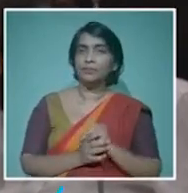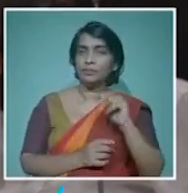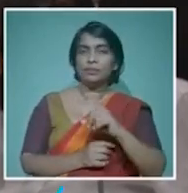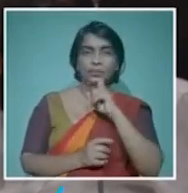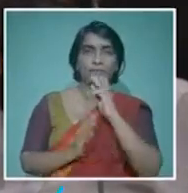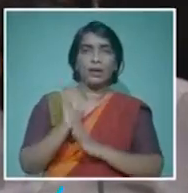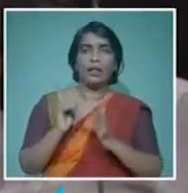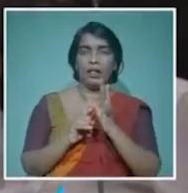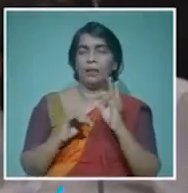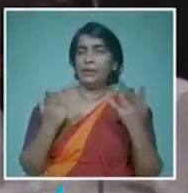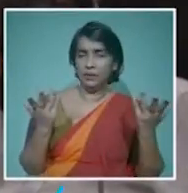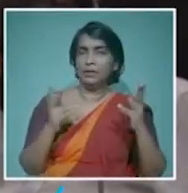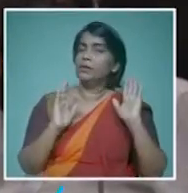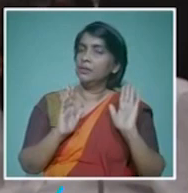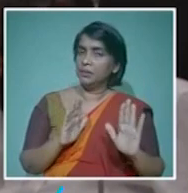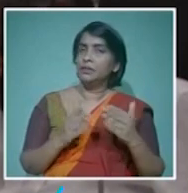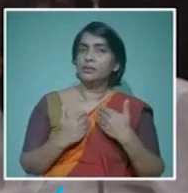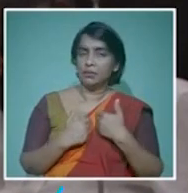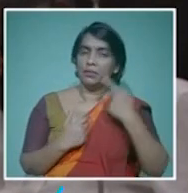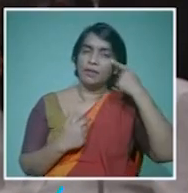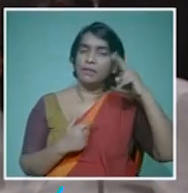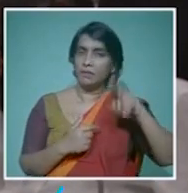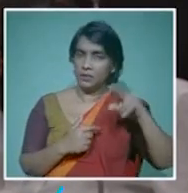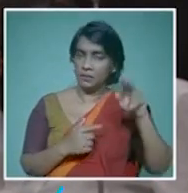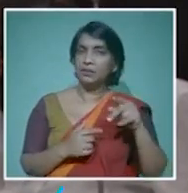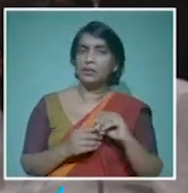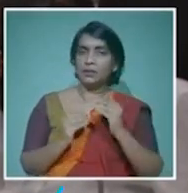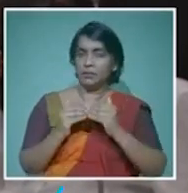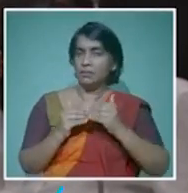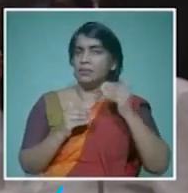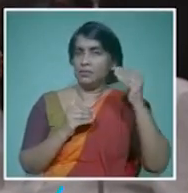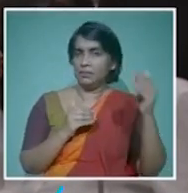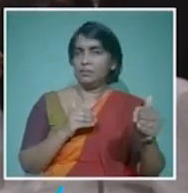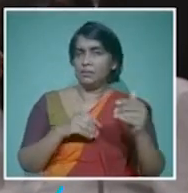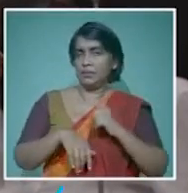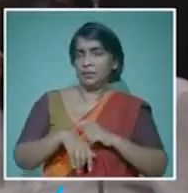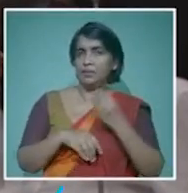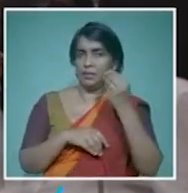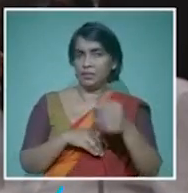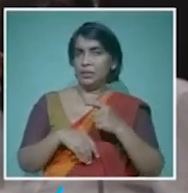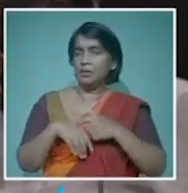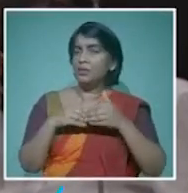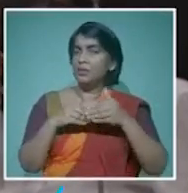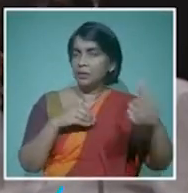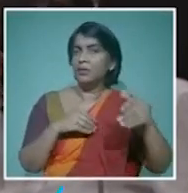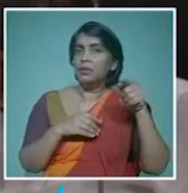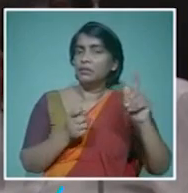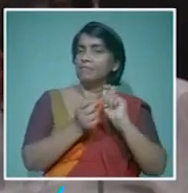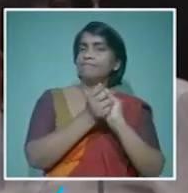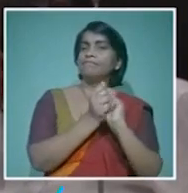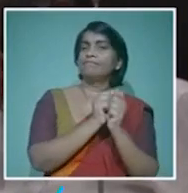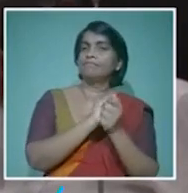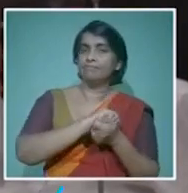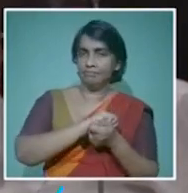Adadikarna Matuma Nehe, Namut Mat Viswasakanwa, Yam Kalasima Vak Dunnut, E Kalasima Tule Egolanta Parivartane